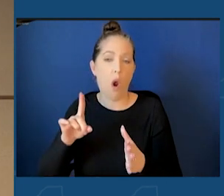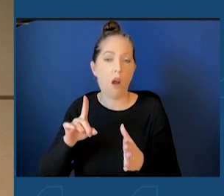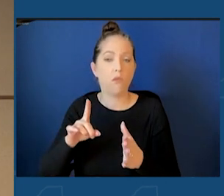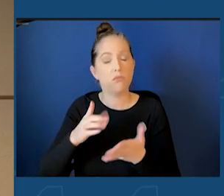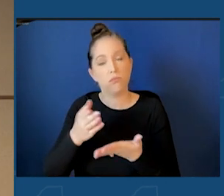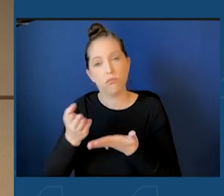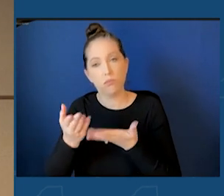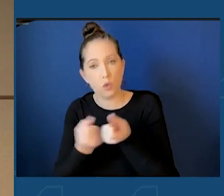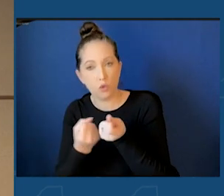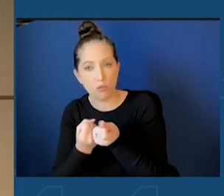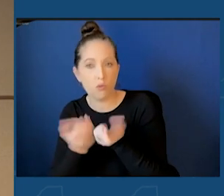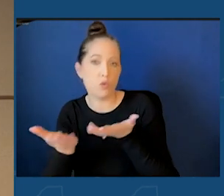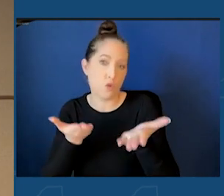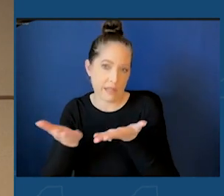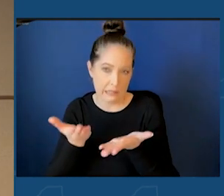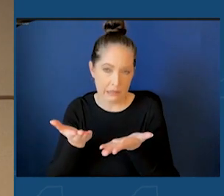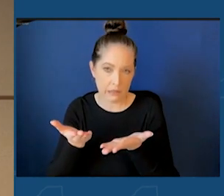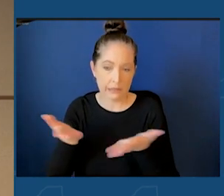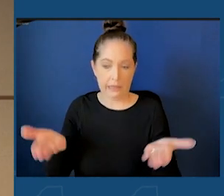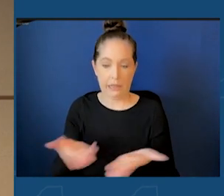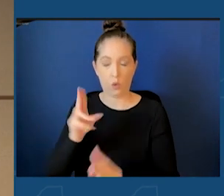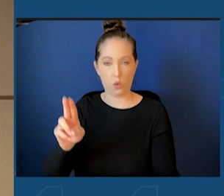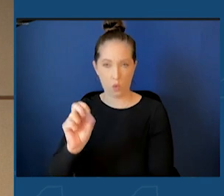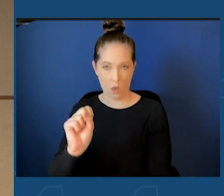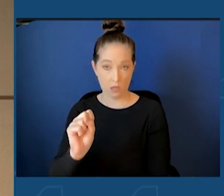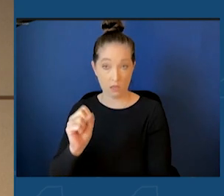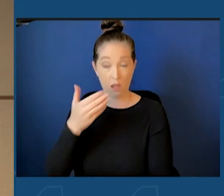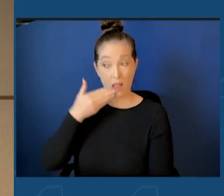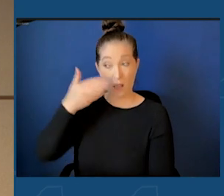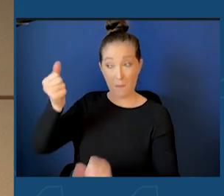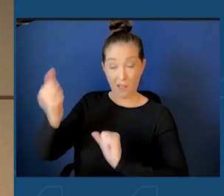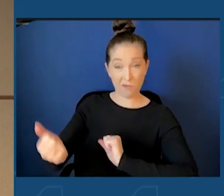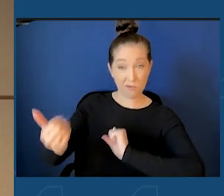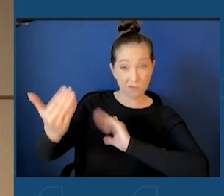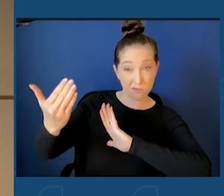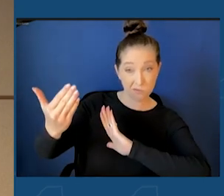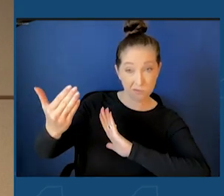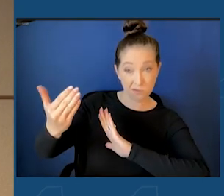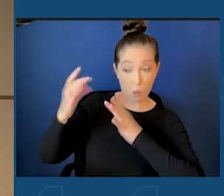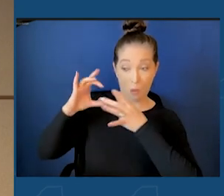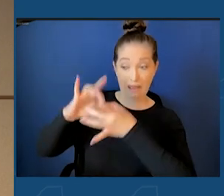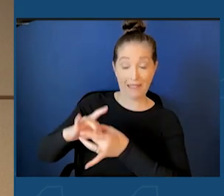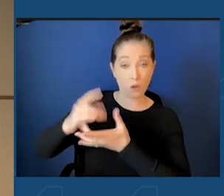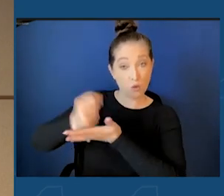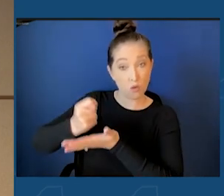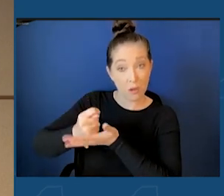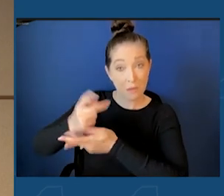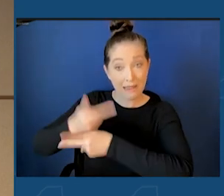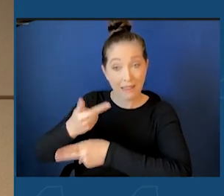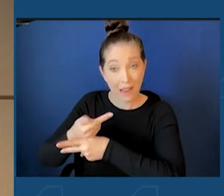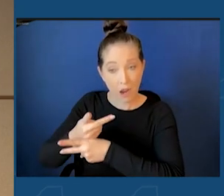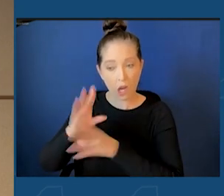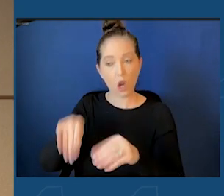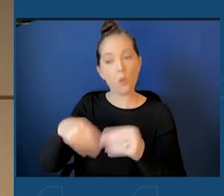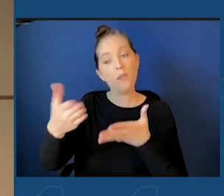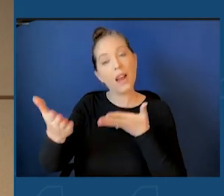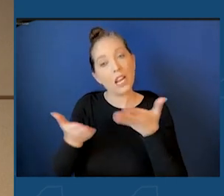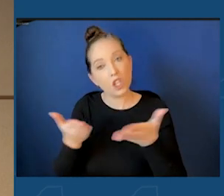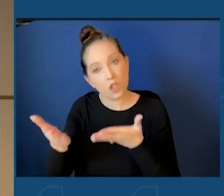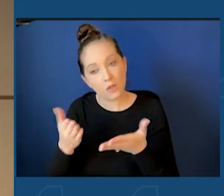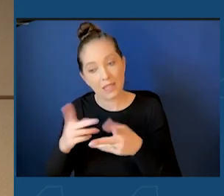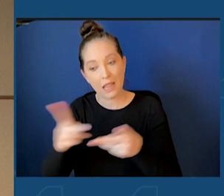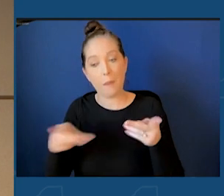to connect our youth to treatment and care is to provide services in the places they learn and